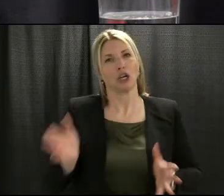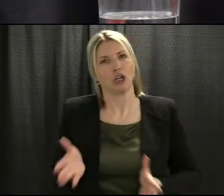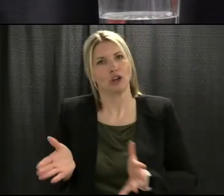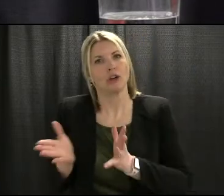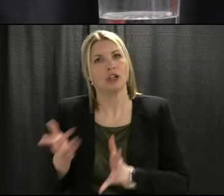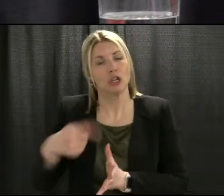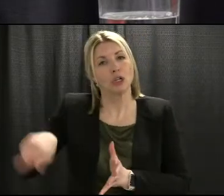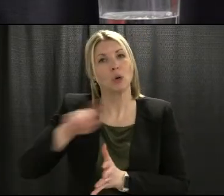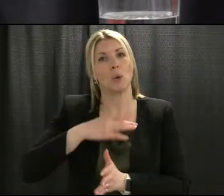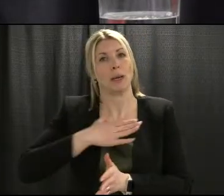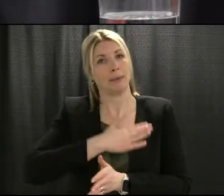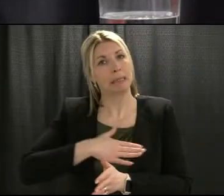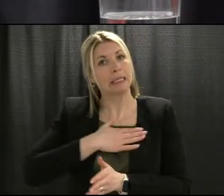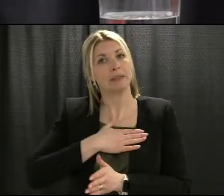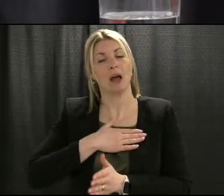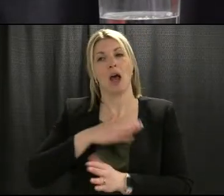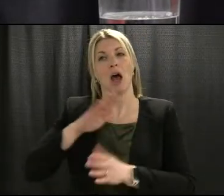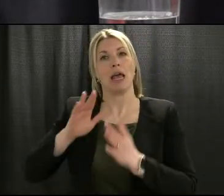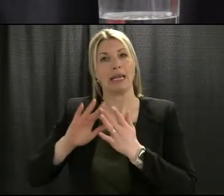online at